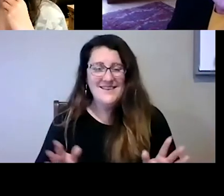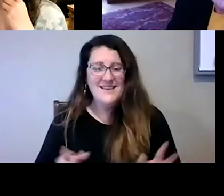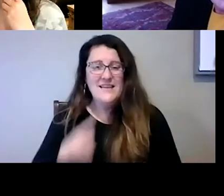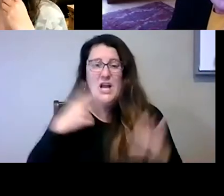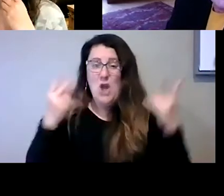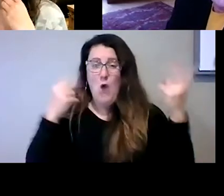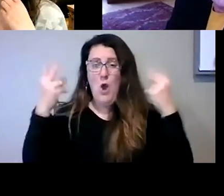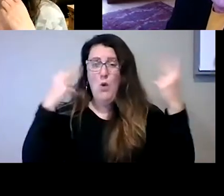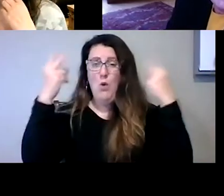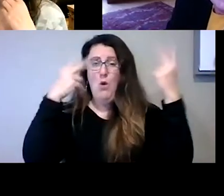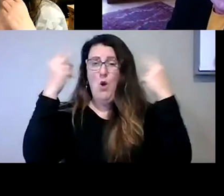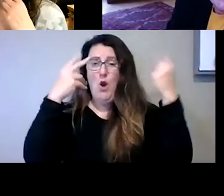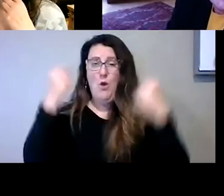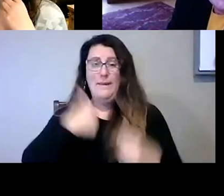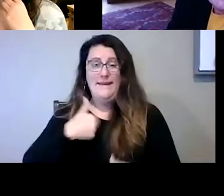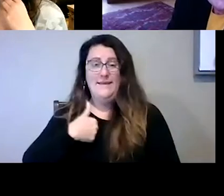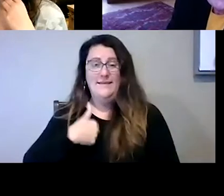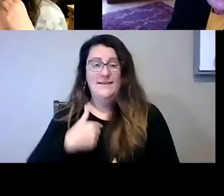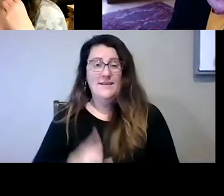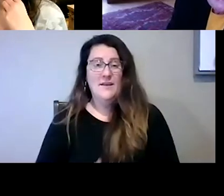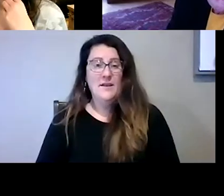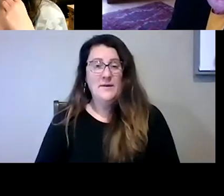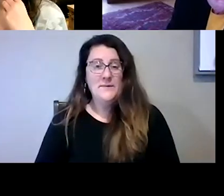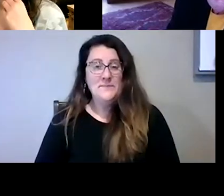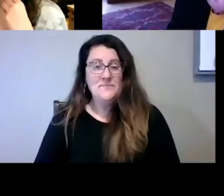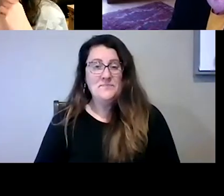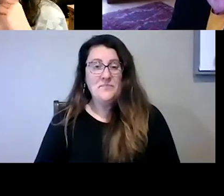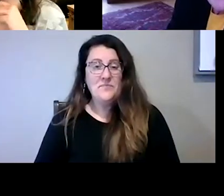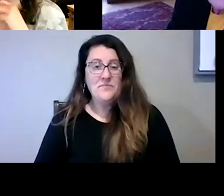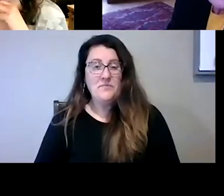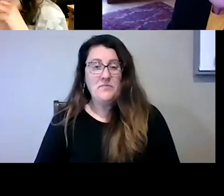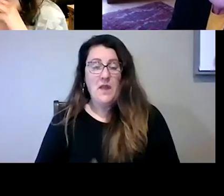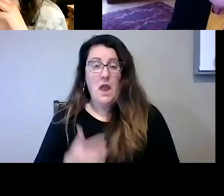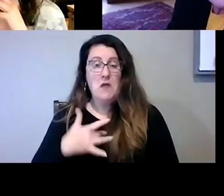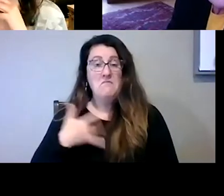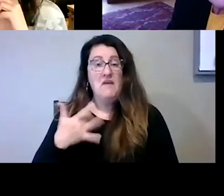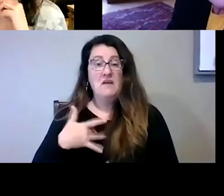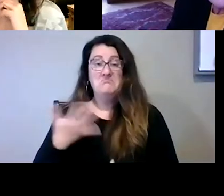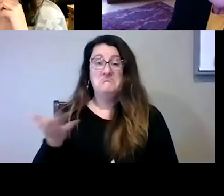on more than one occasion, but I've always felt that,